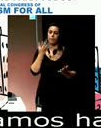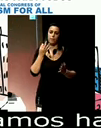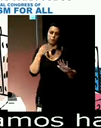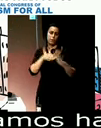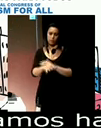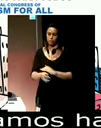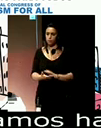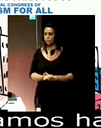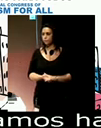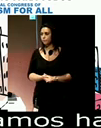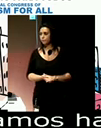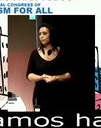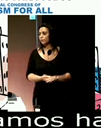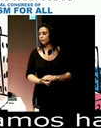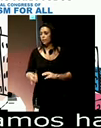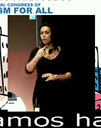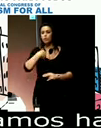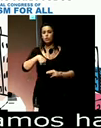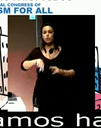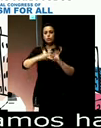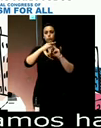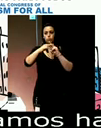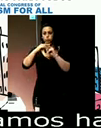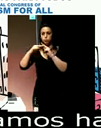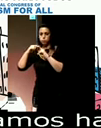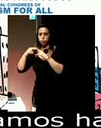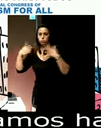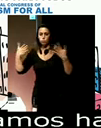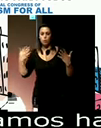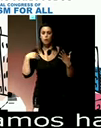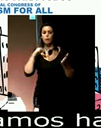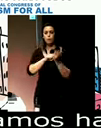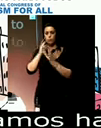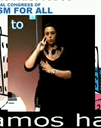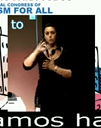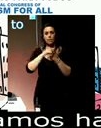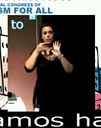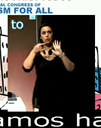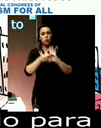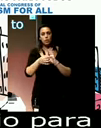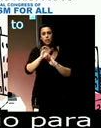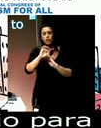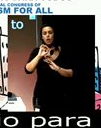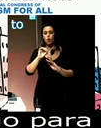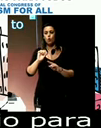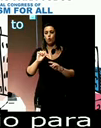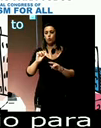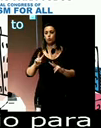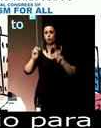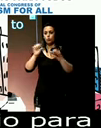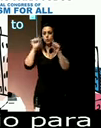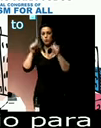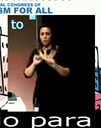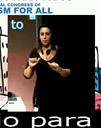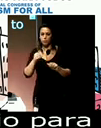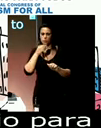it sounds to be perfect to make accessible establishments. What is the response that we gave from the